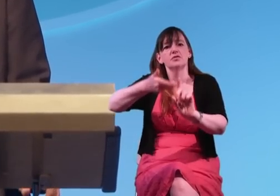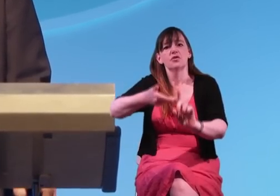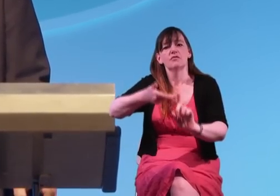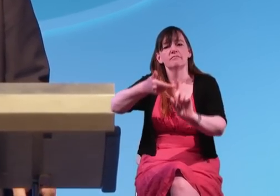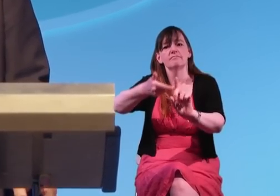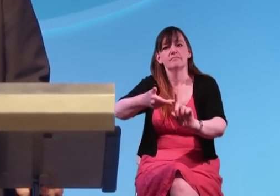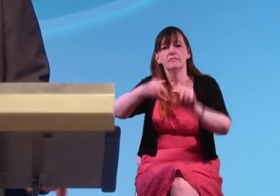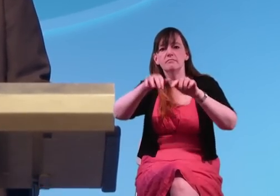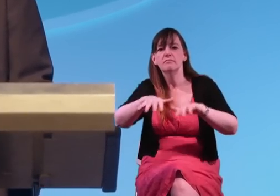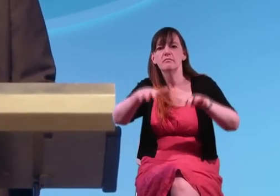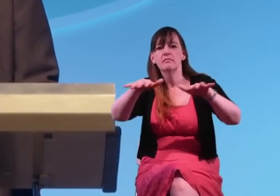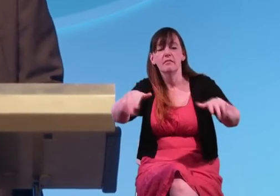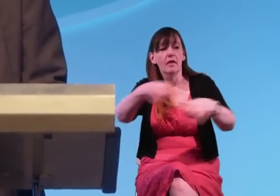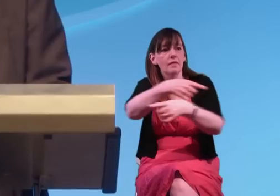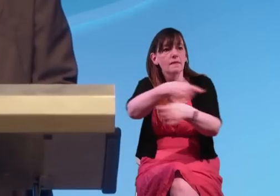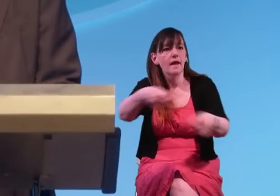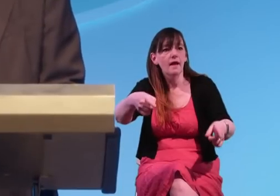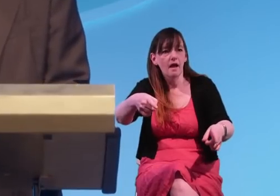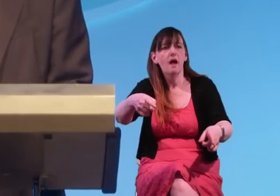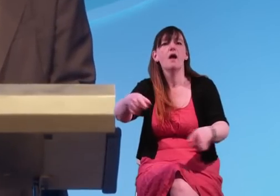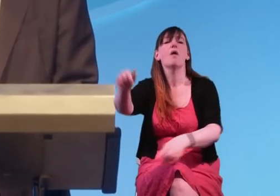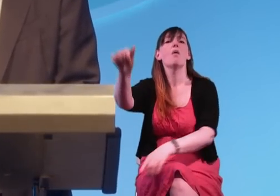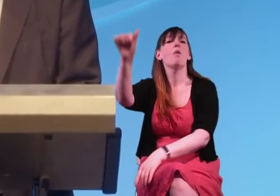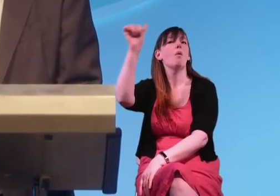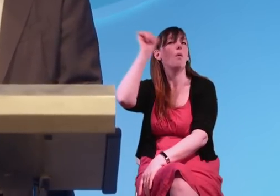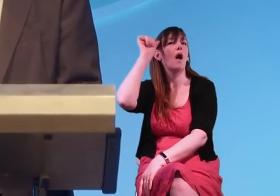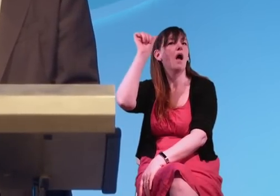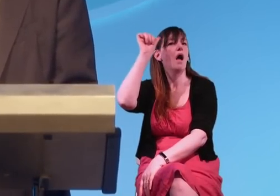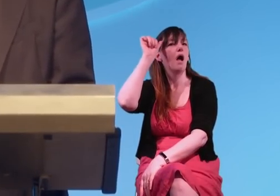that they might be made aware of the fact that they do